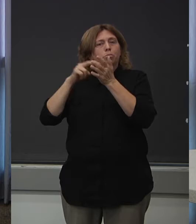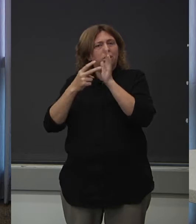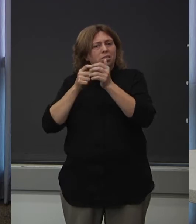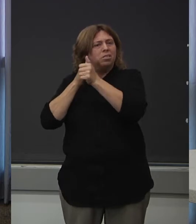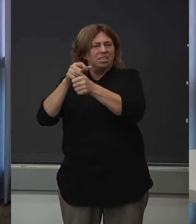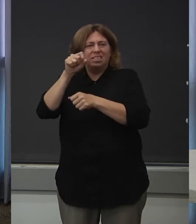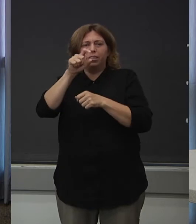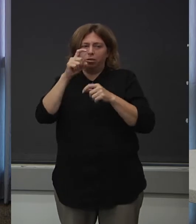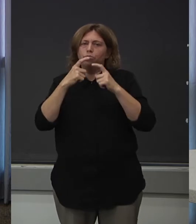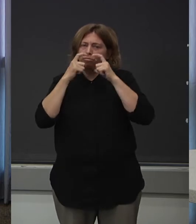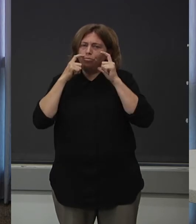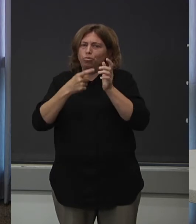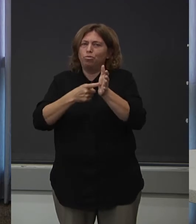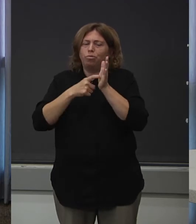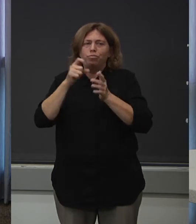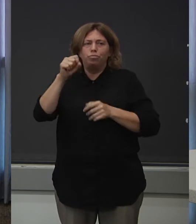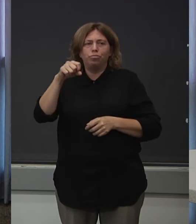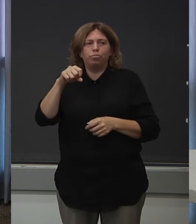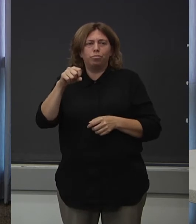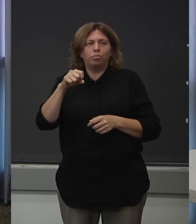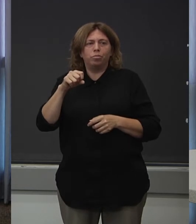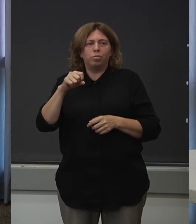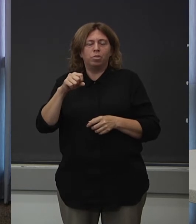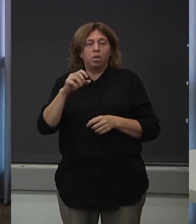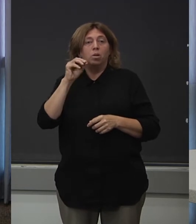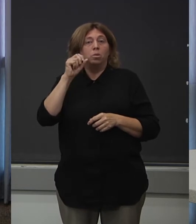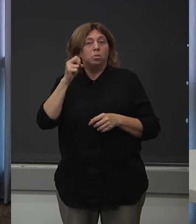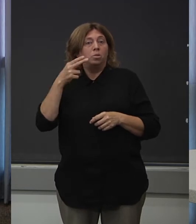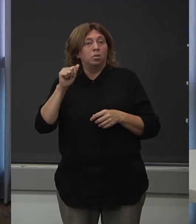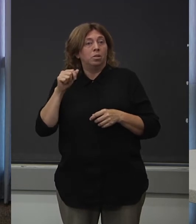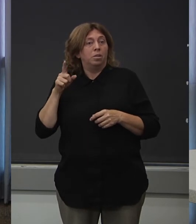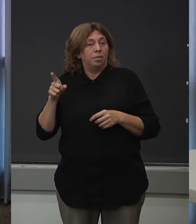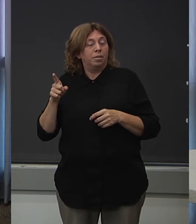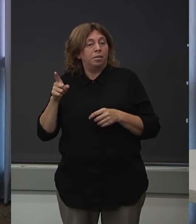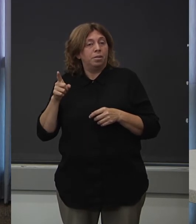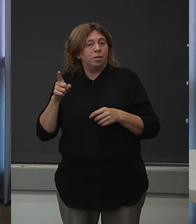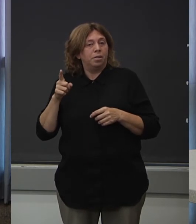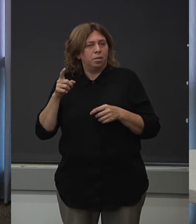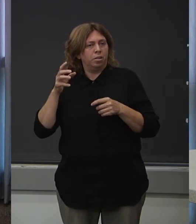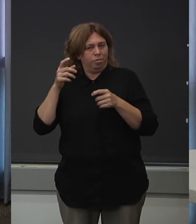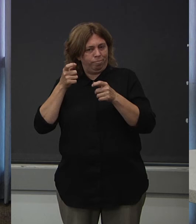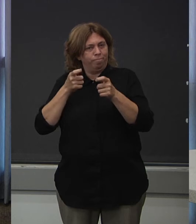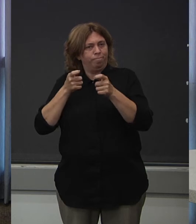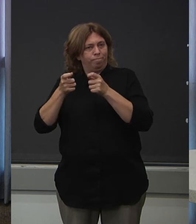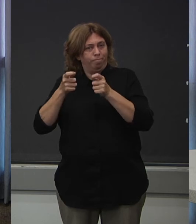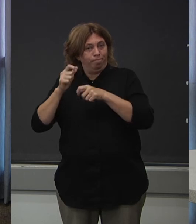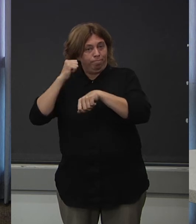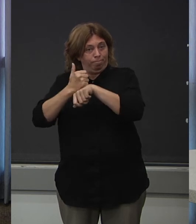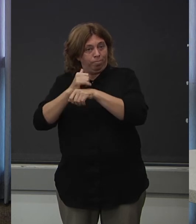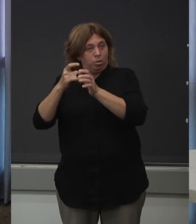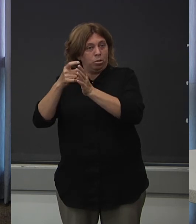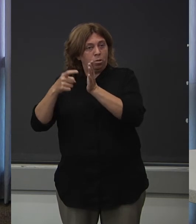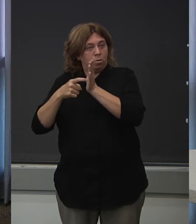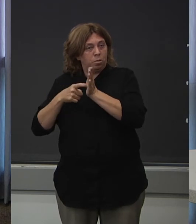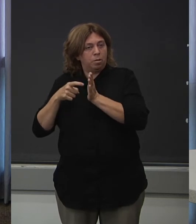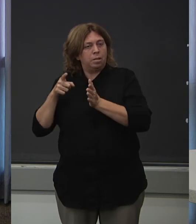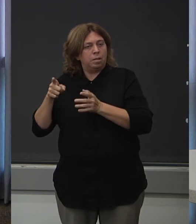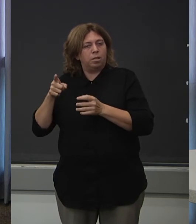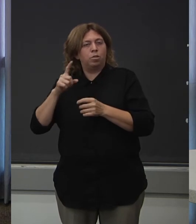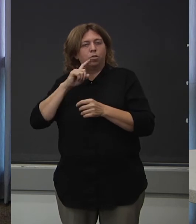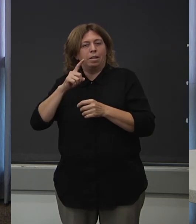be difficult for us at Oregon OSHA to enforce that requirement because of the lack of worker exposure.